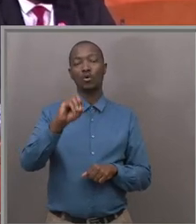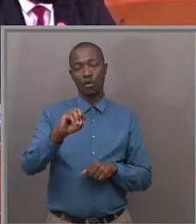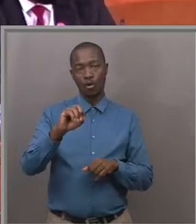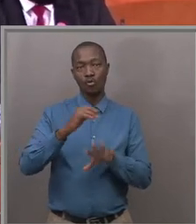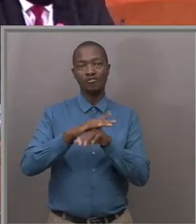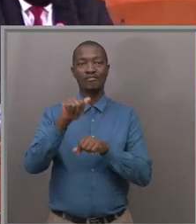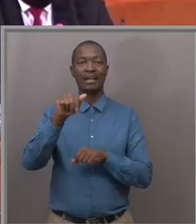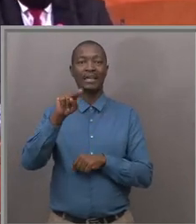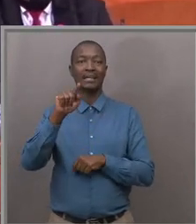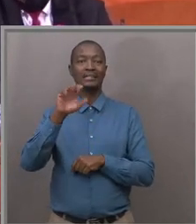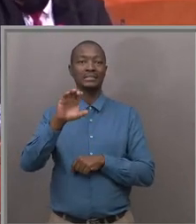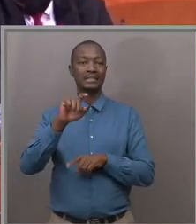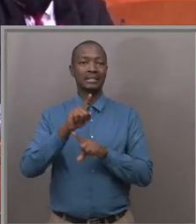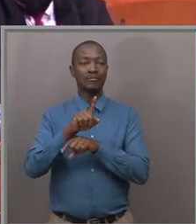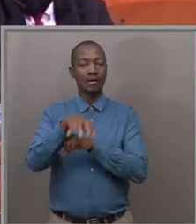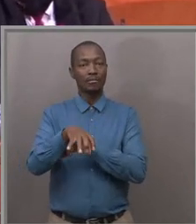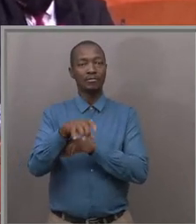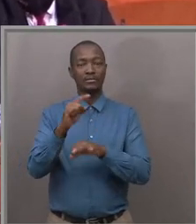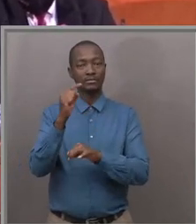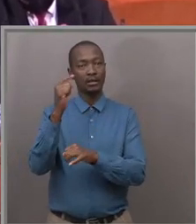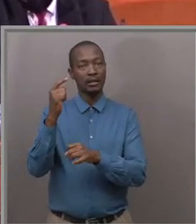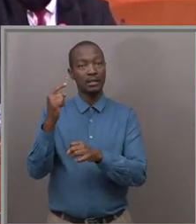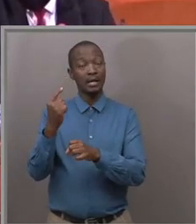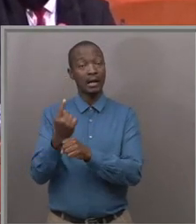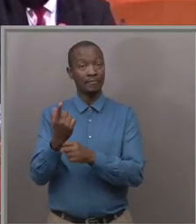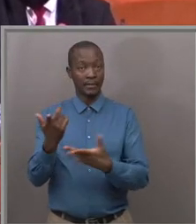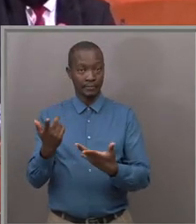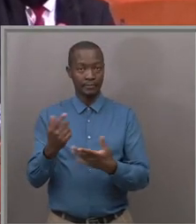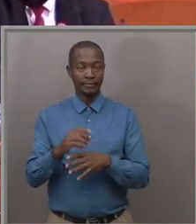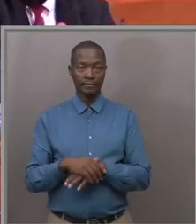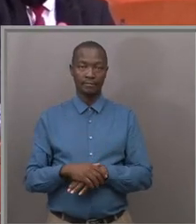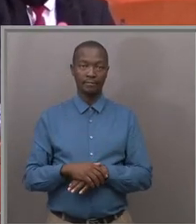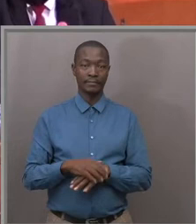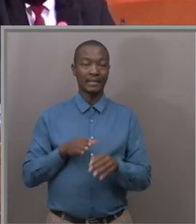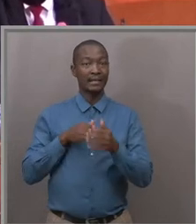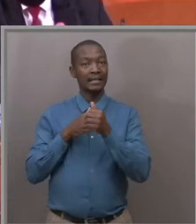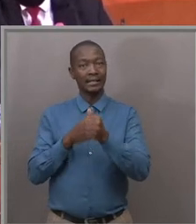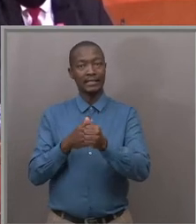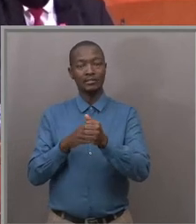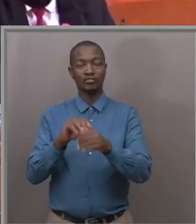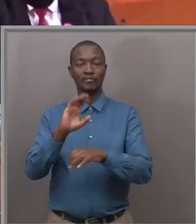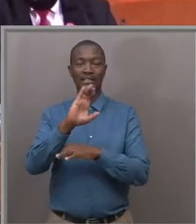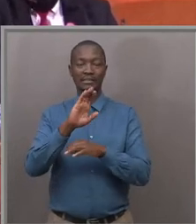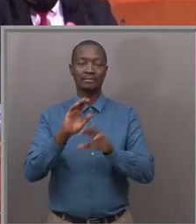provincial government, heads of Chapter 9 institutions,